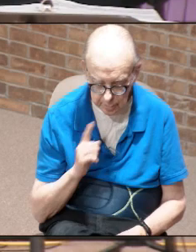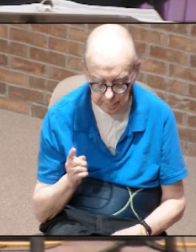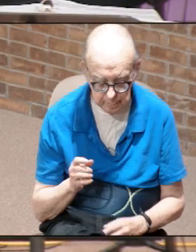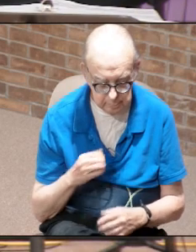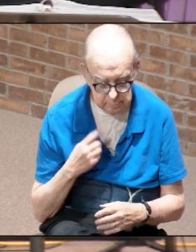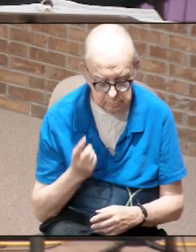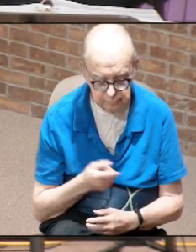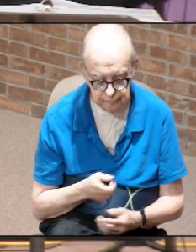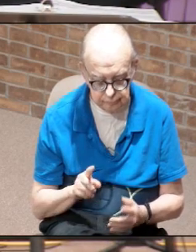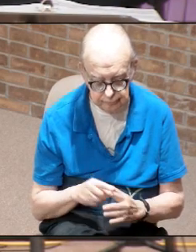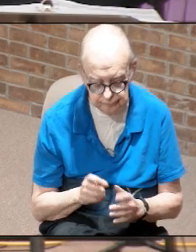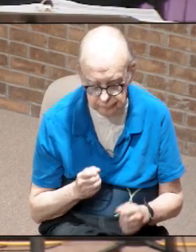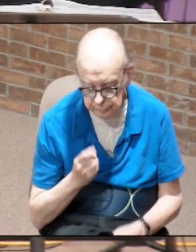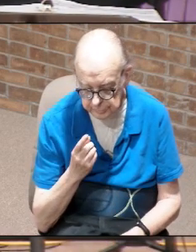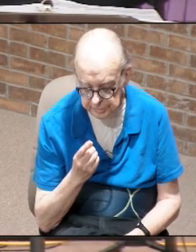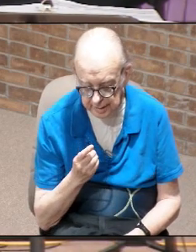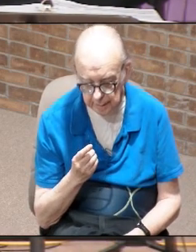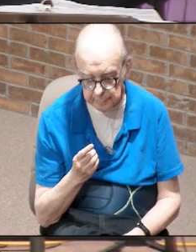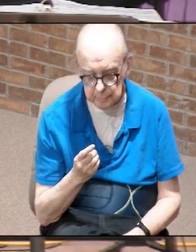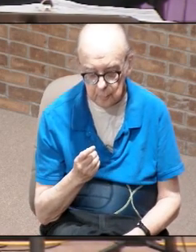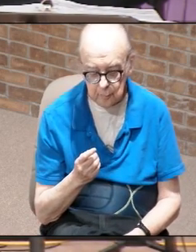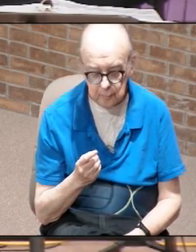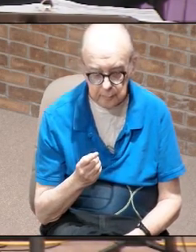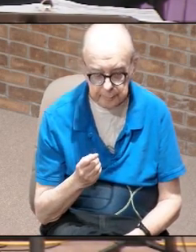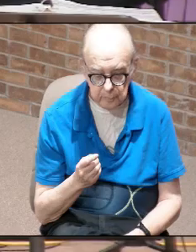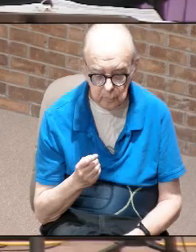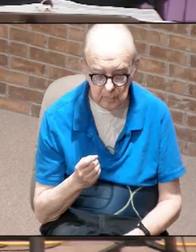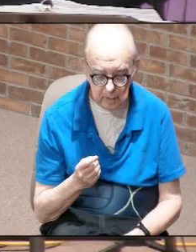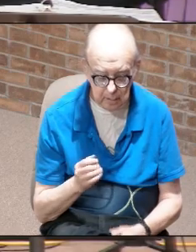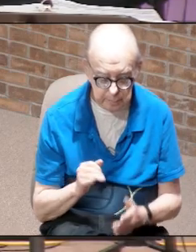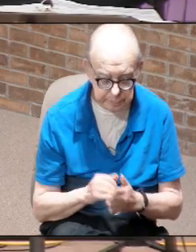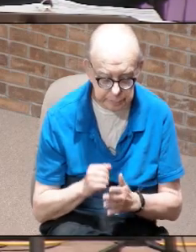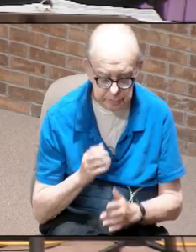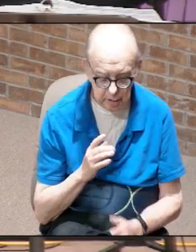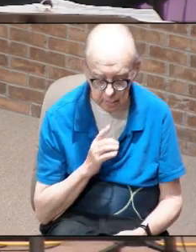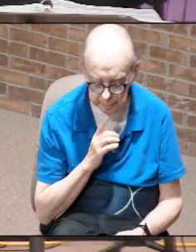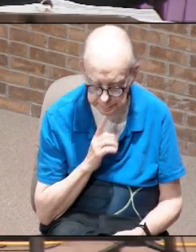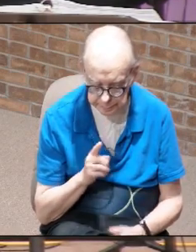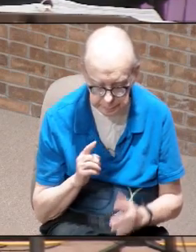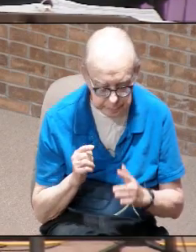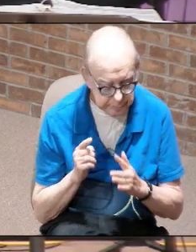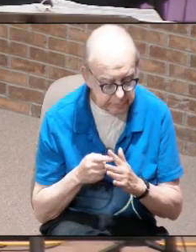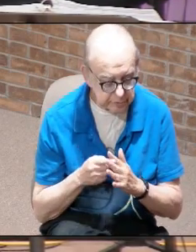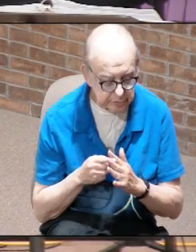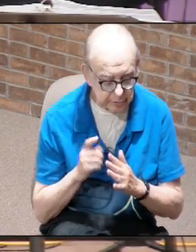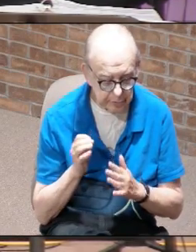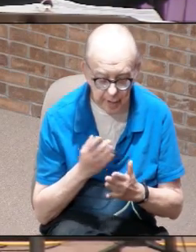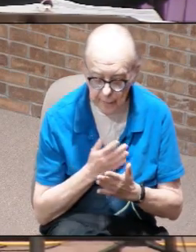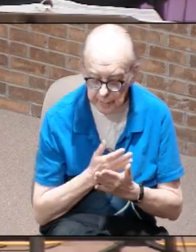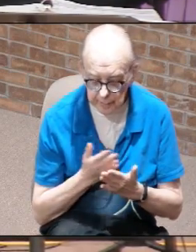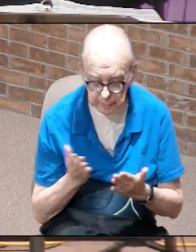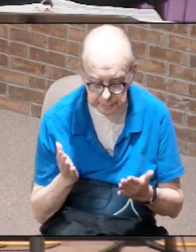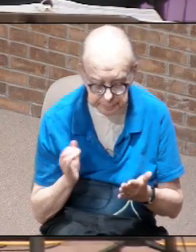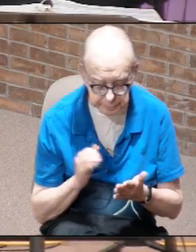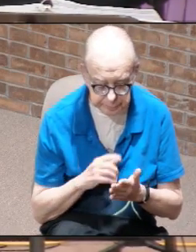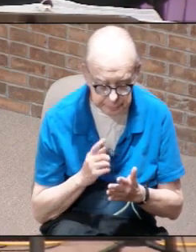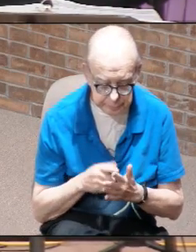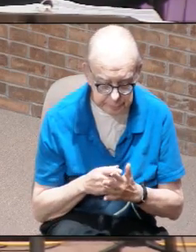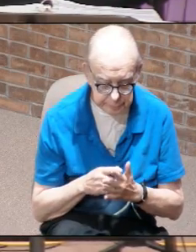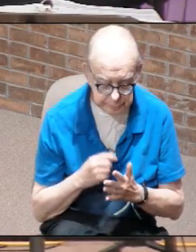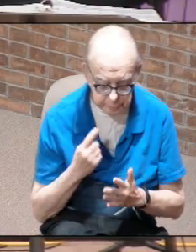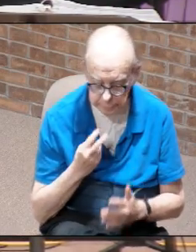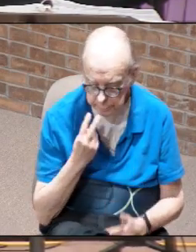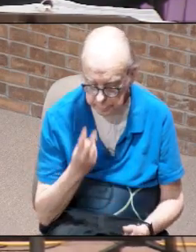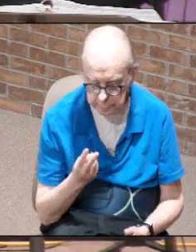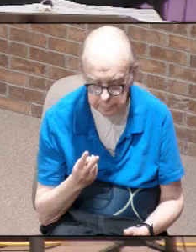And when we begin to realize that God is the source of everything, then we begin to